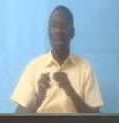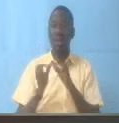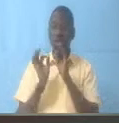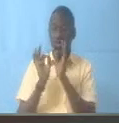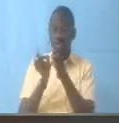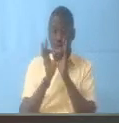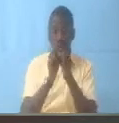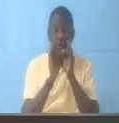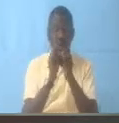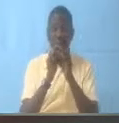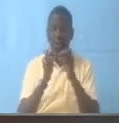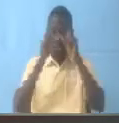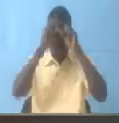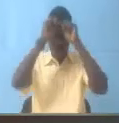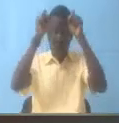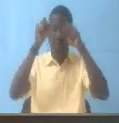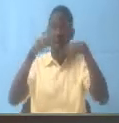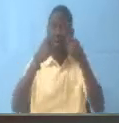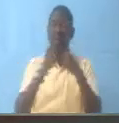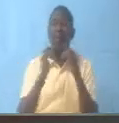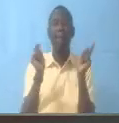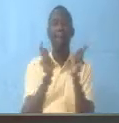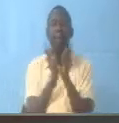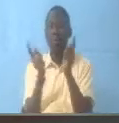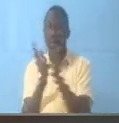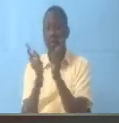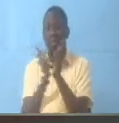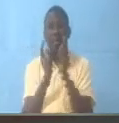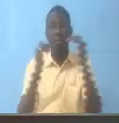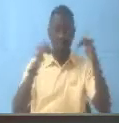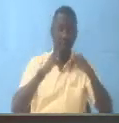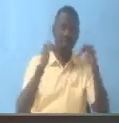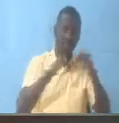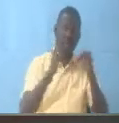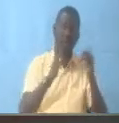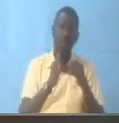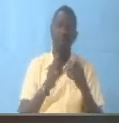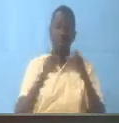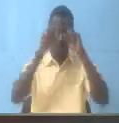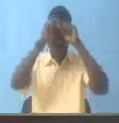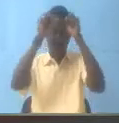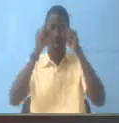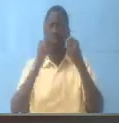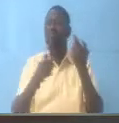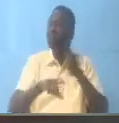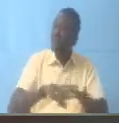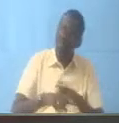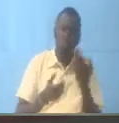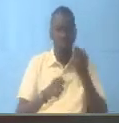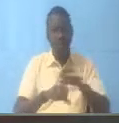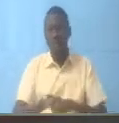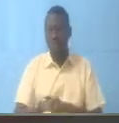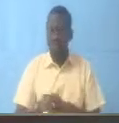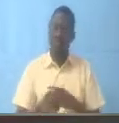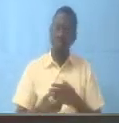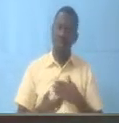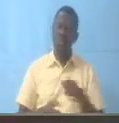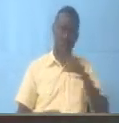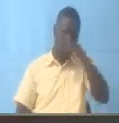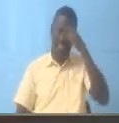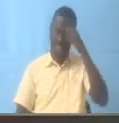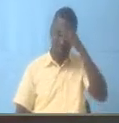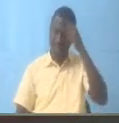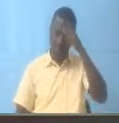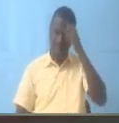them, and met government from time to time. Otherwise, we tried to work harmoniously